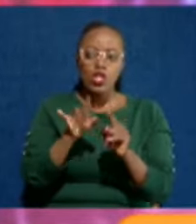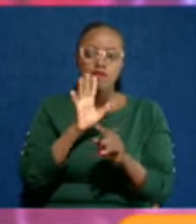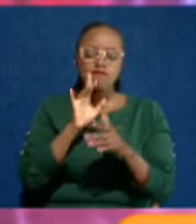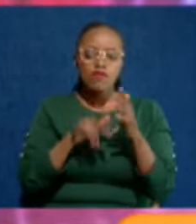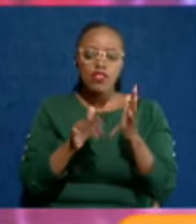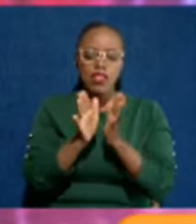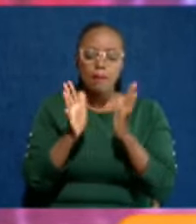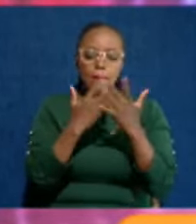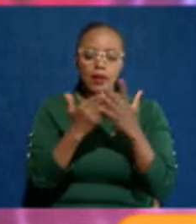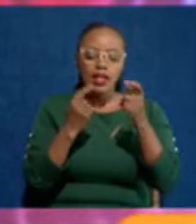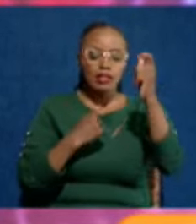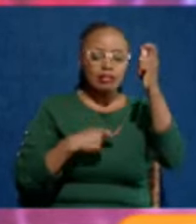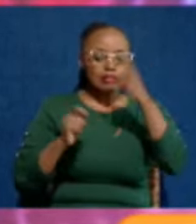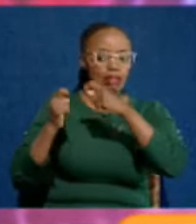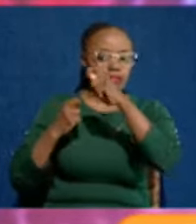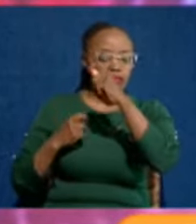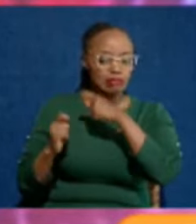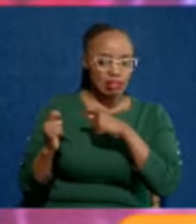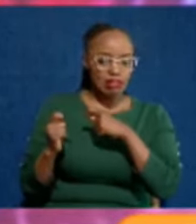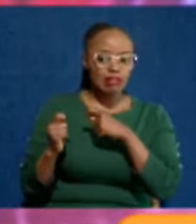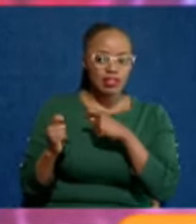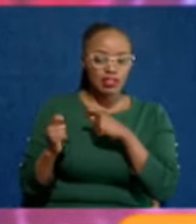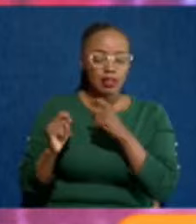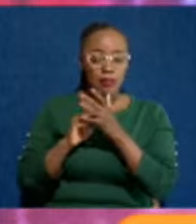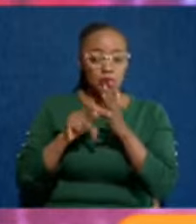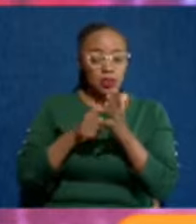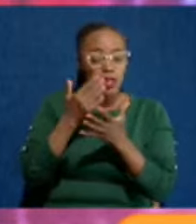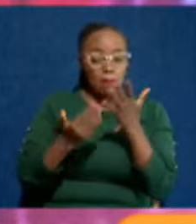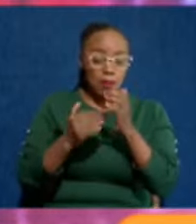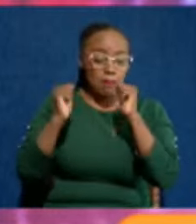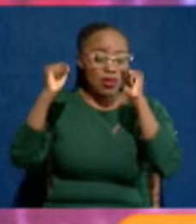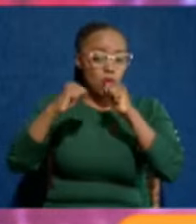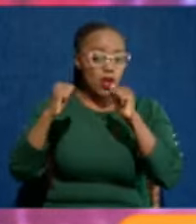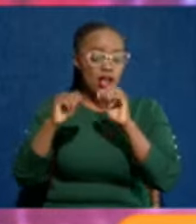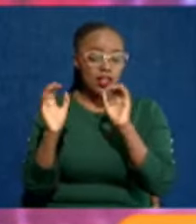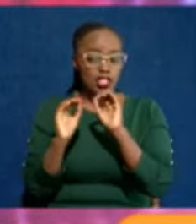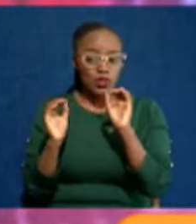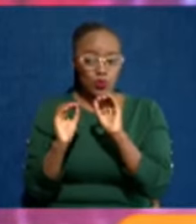public assets are being sold. So you may disagree on